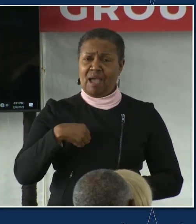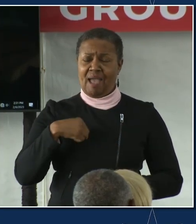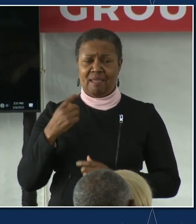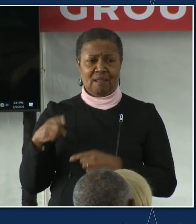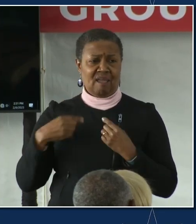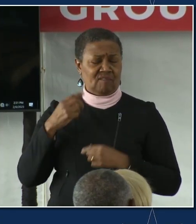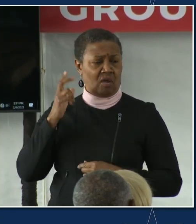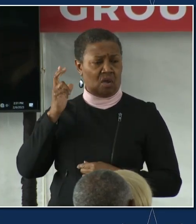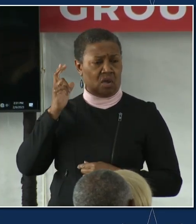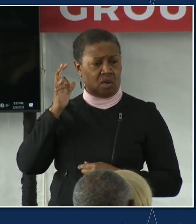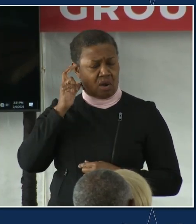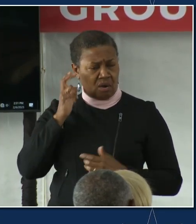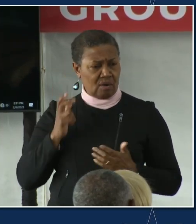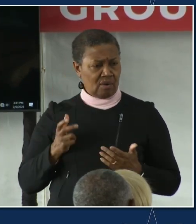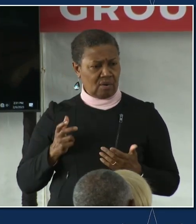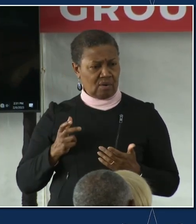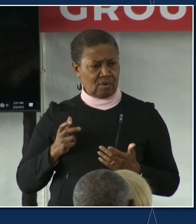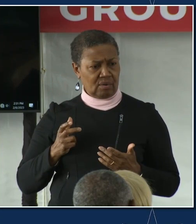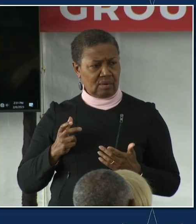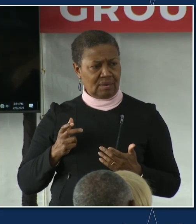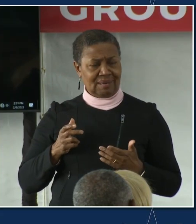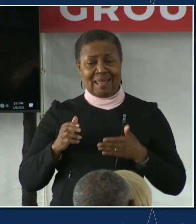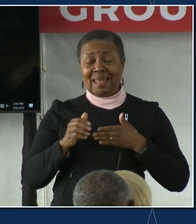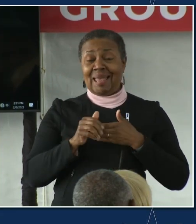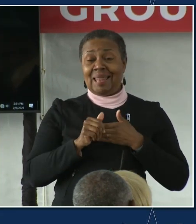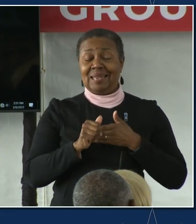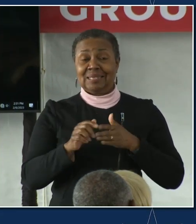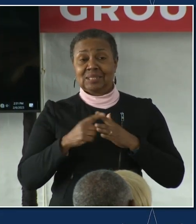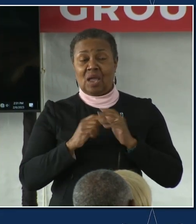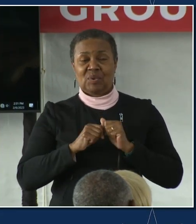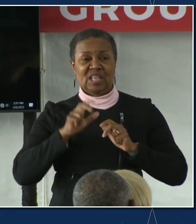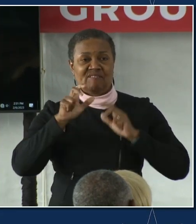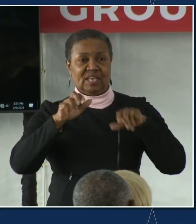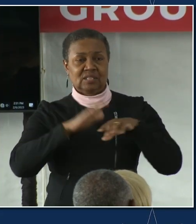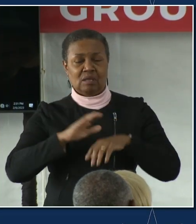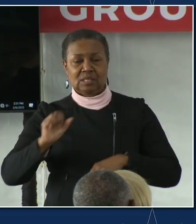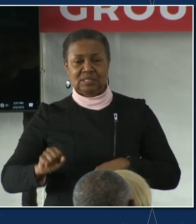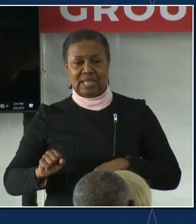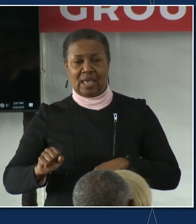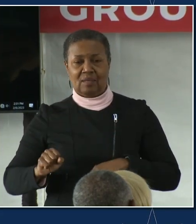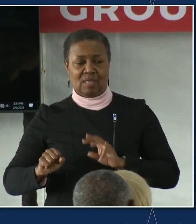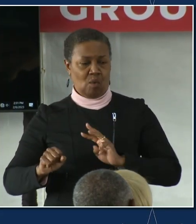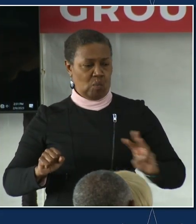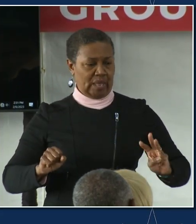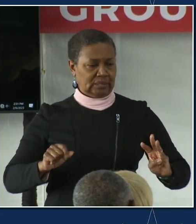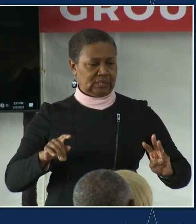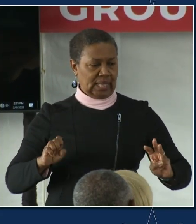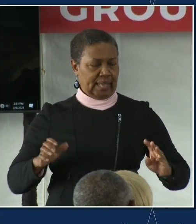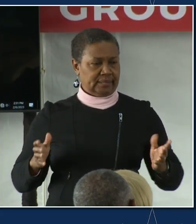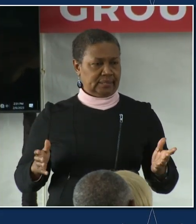ever heard lead with investment on the south and west side.